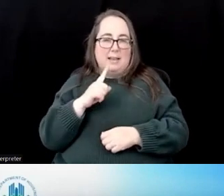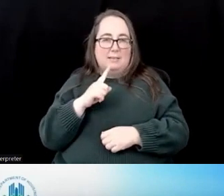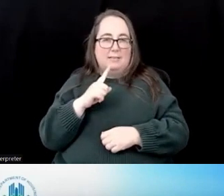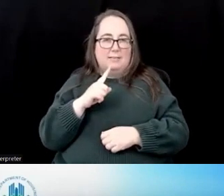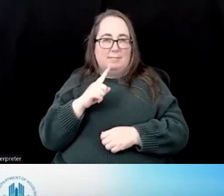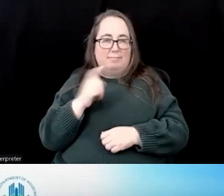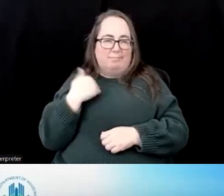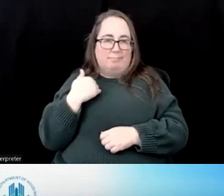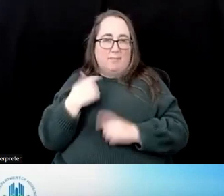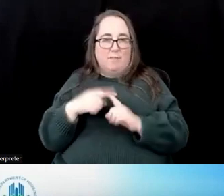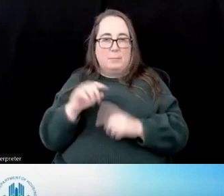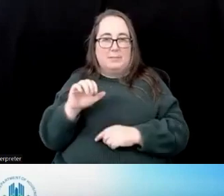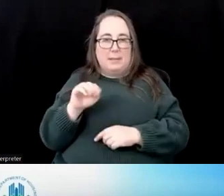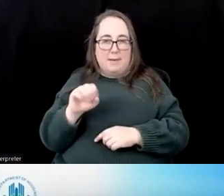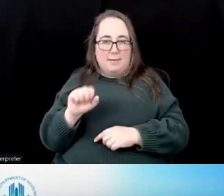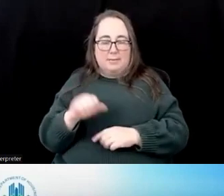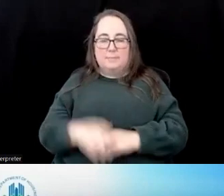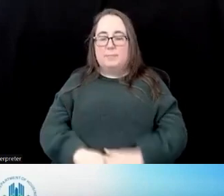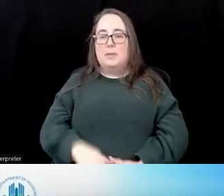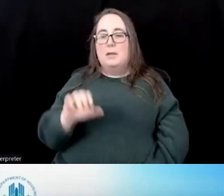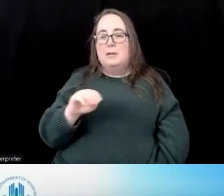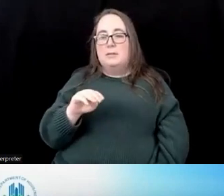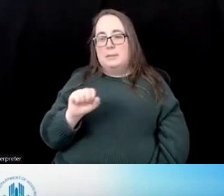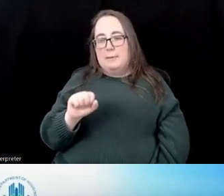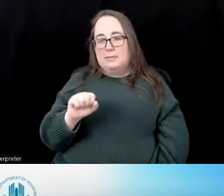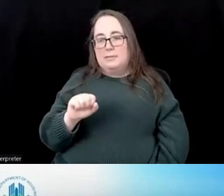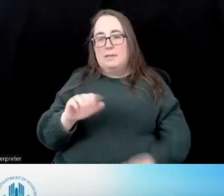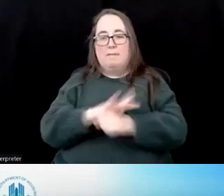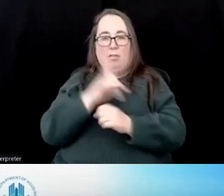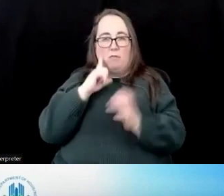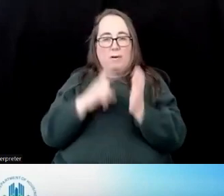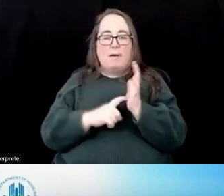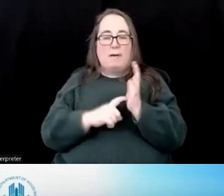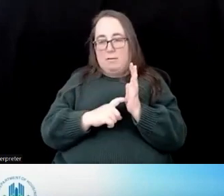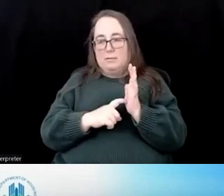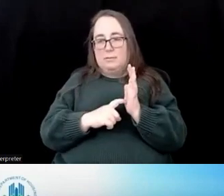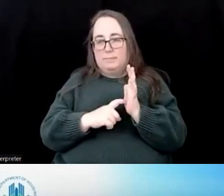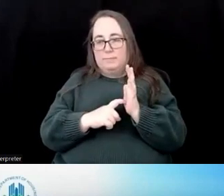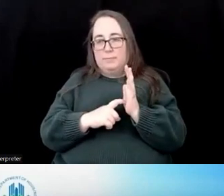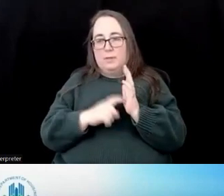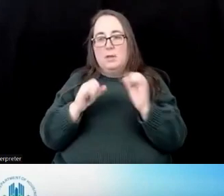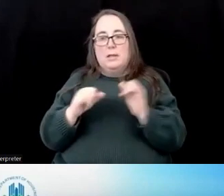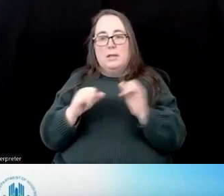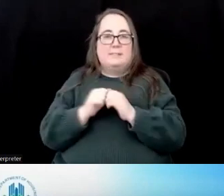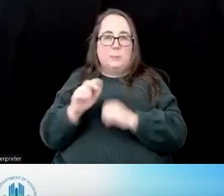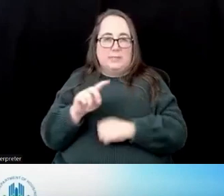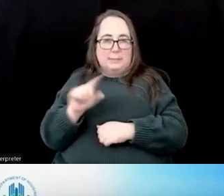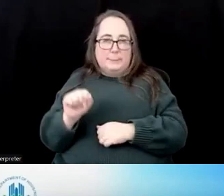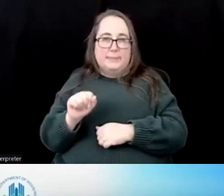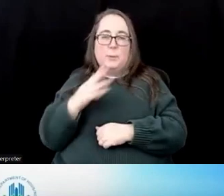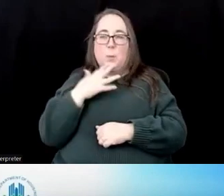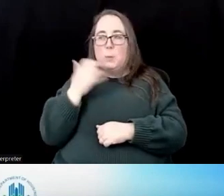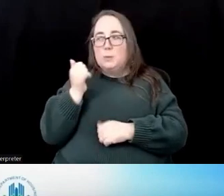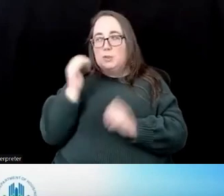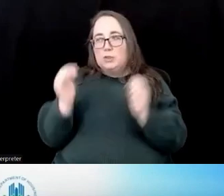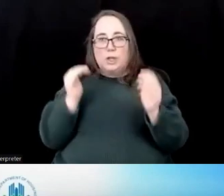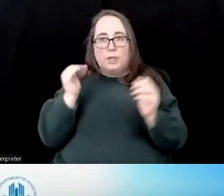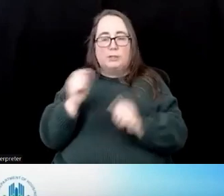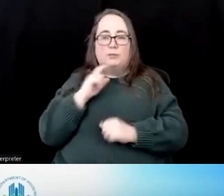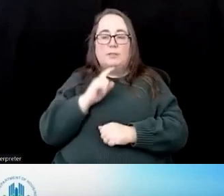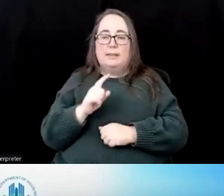CMS. CMS has fully recognized that individuals with disabilities and older adults